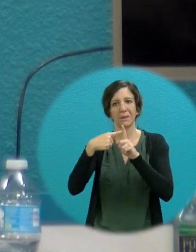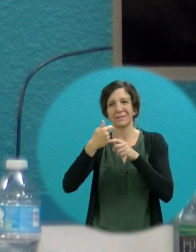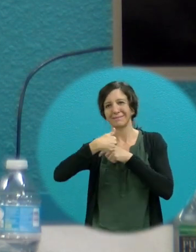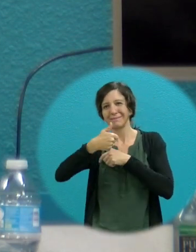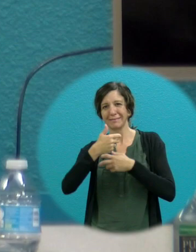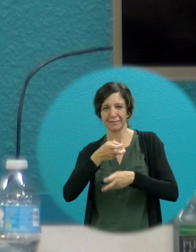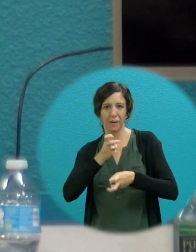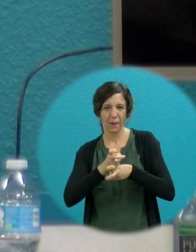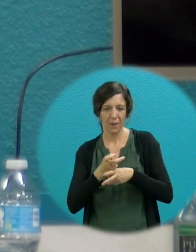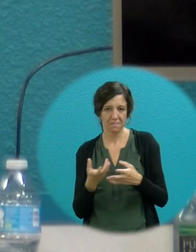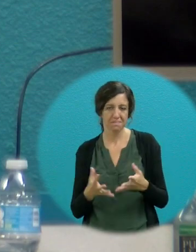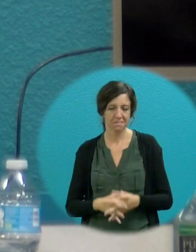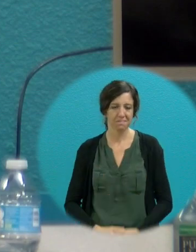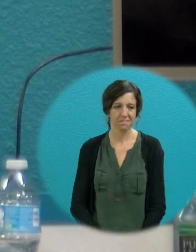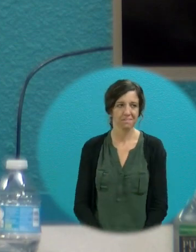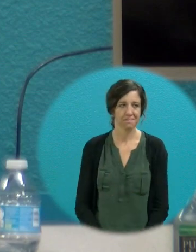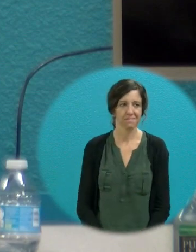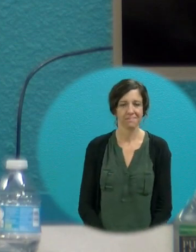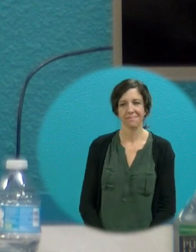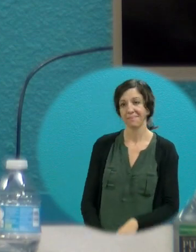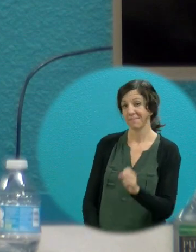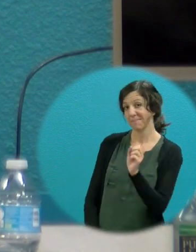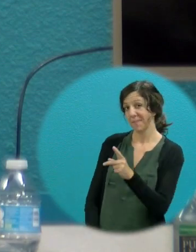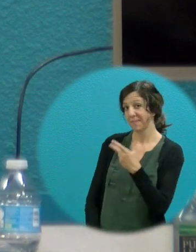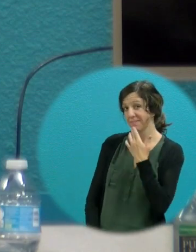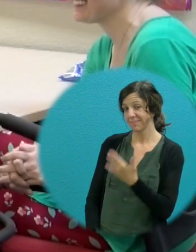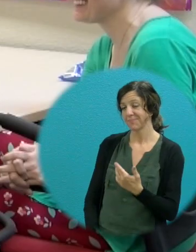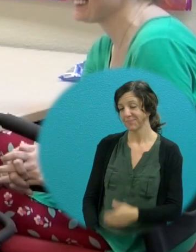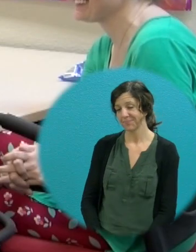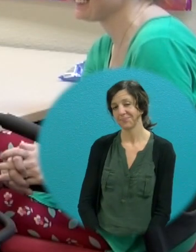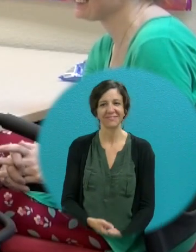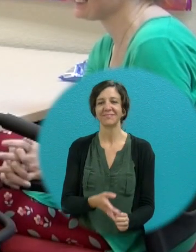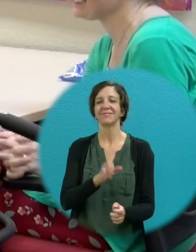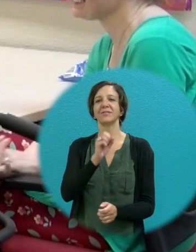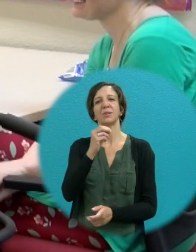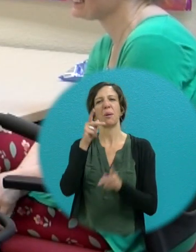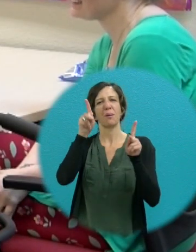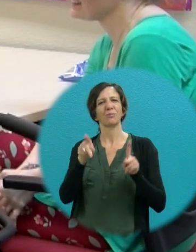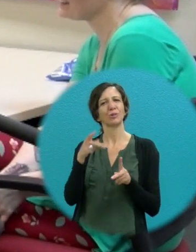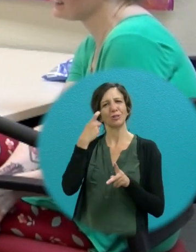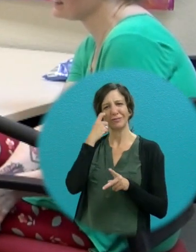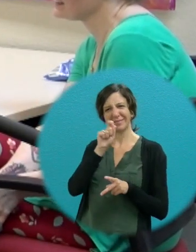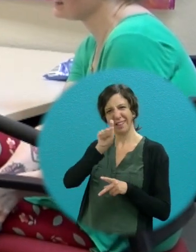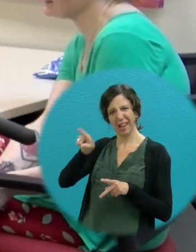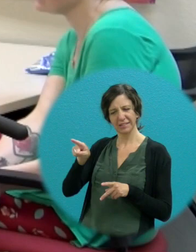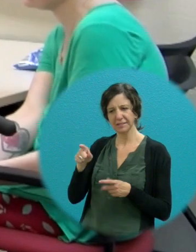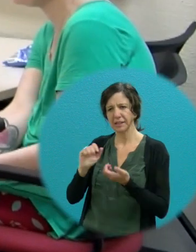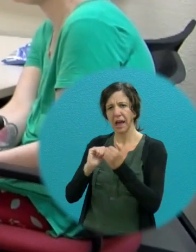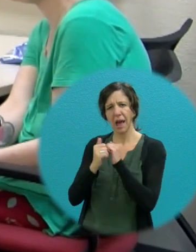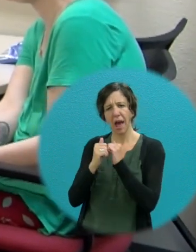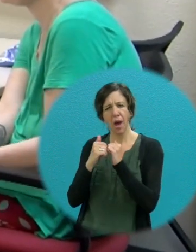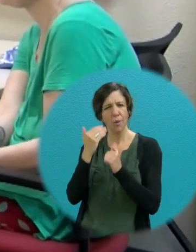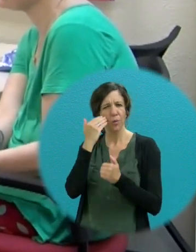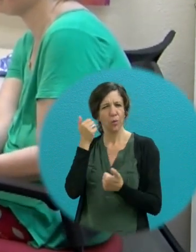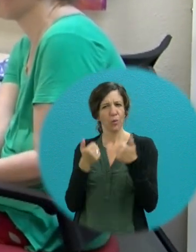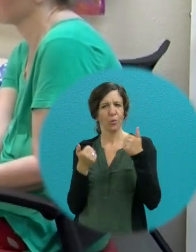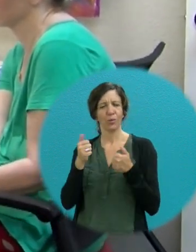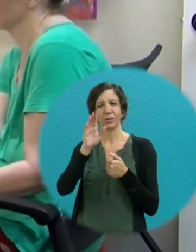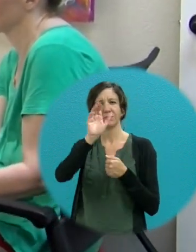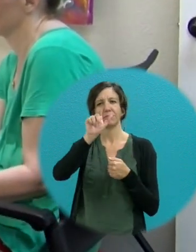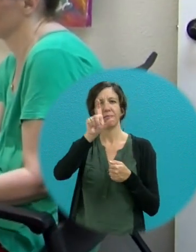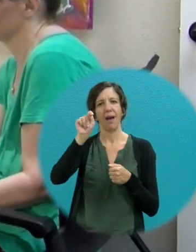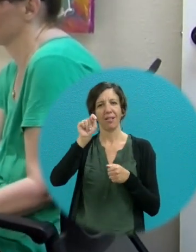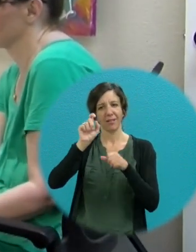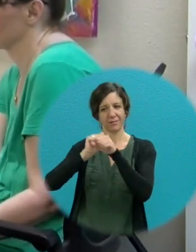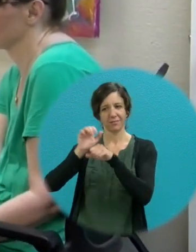you know, something else up in town. I'm sorry. So the question was asked, how do we know which ballot